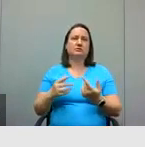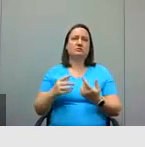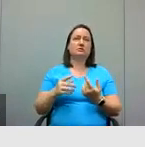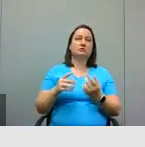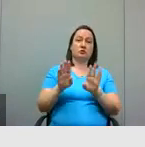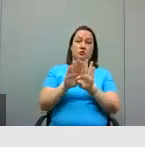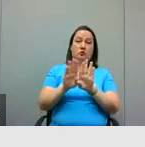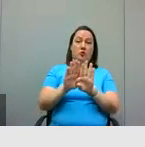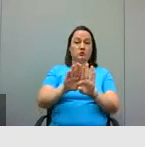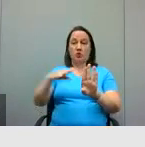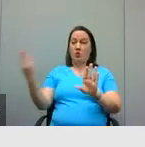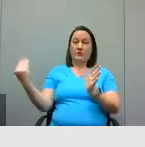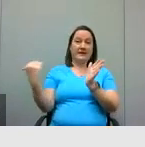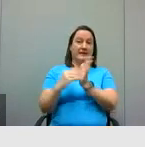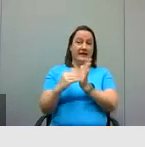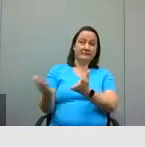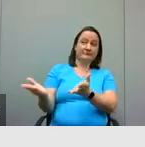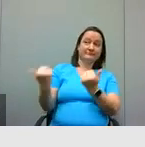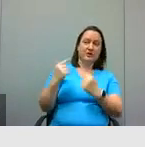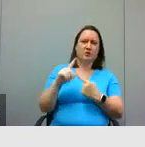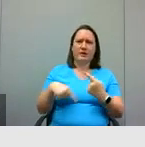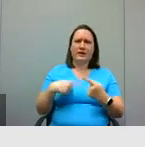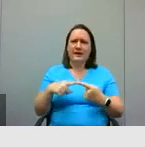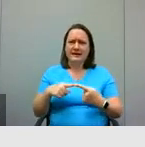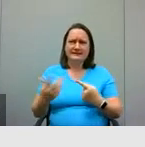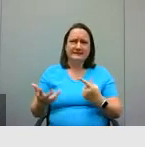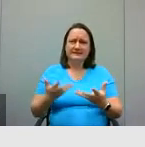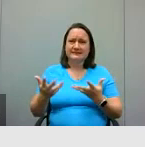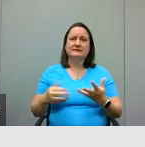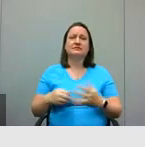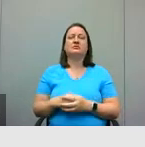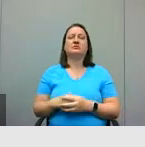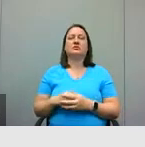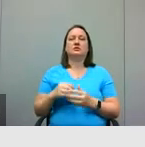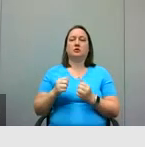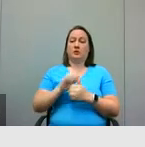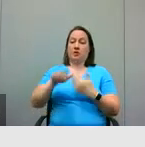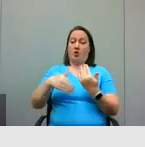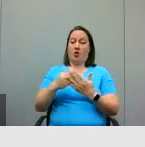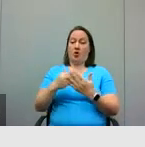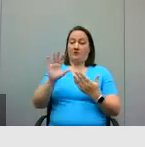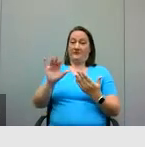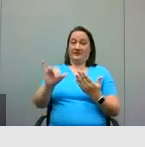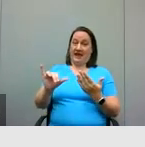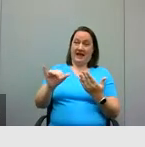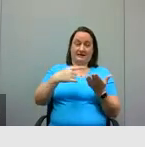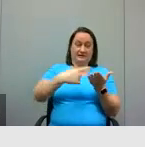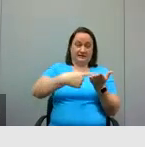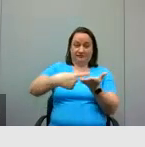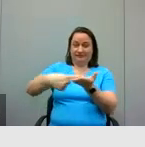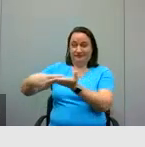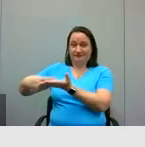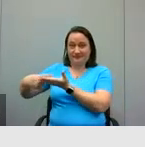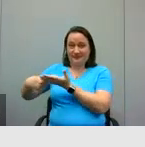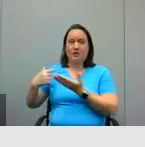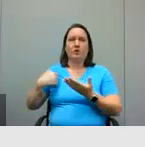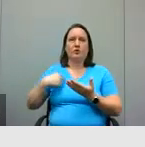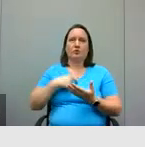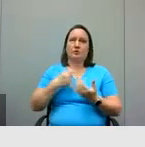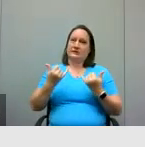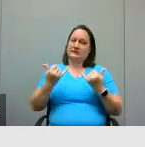public. But even with all of that, we really have, and Dale Batten, when